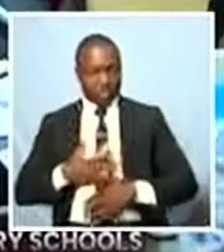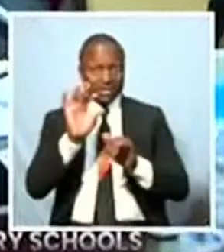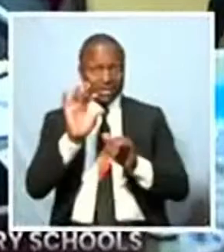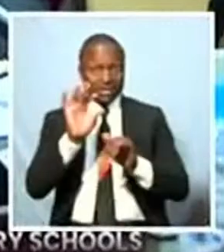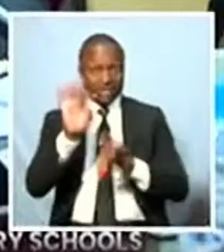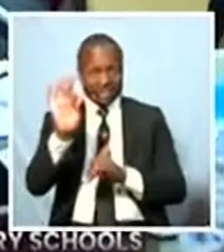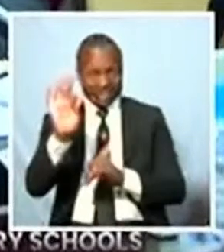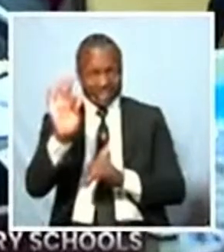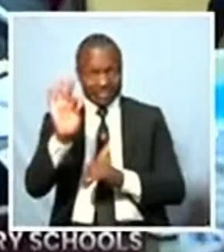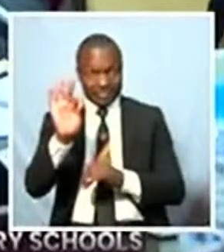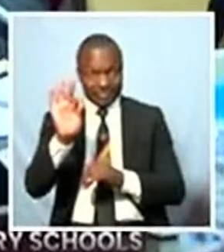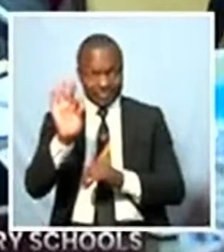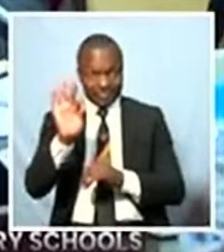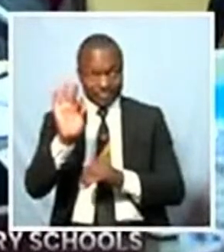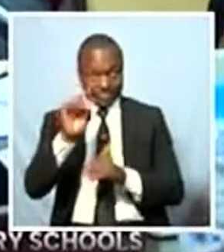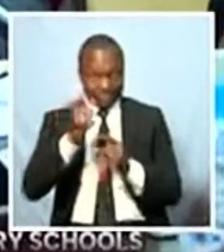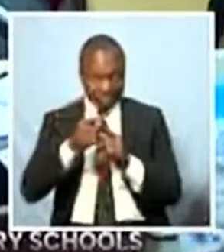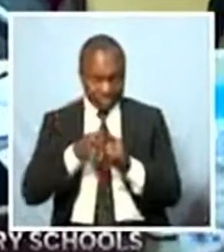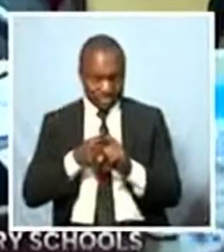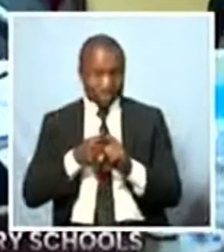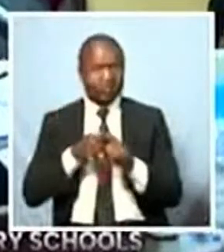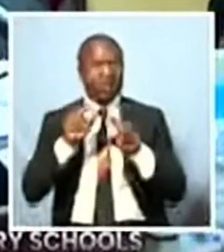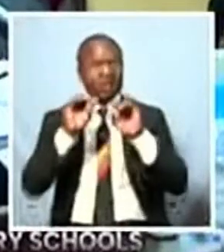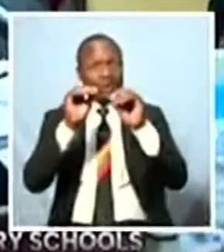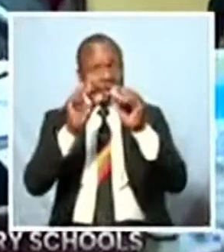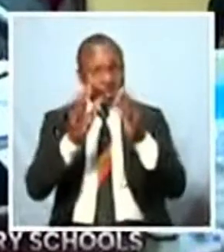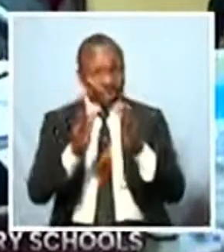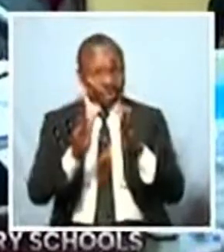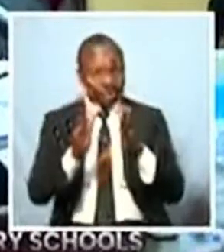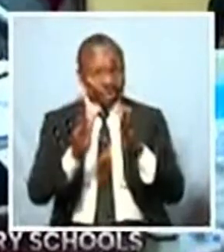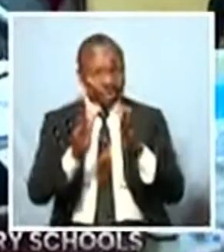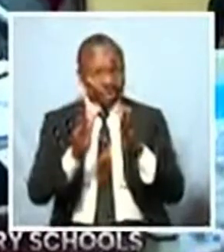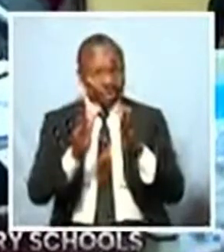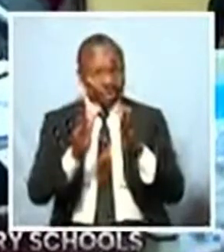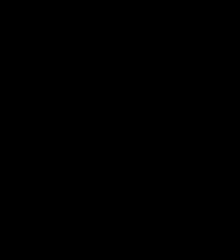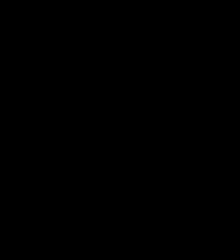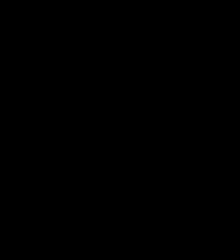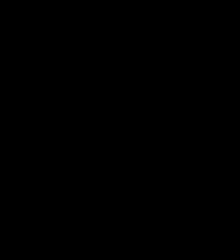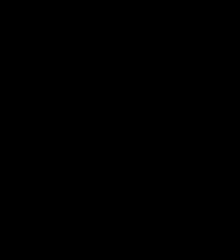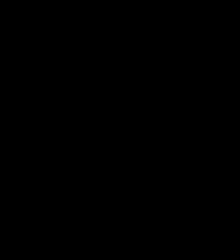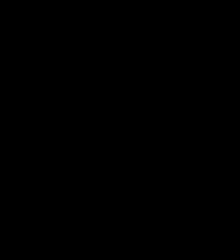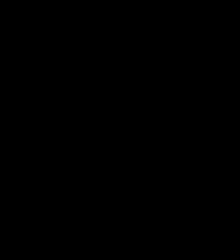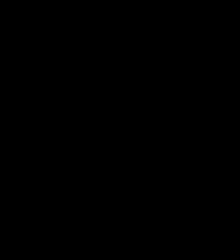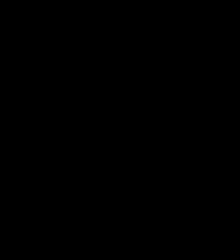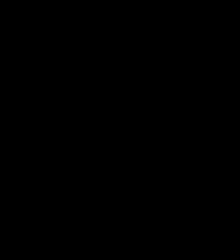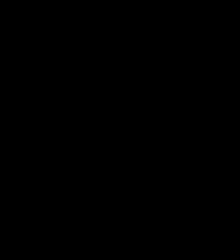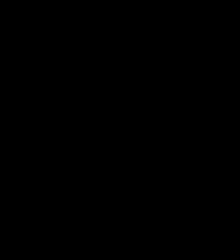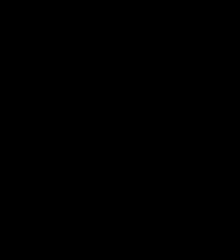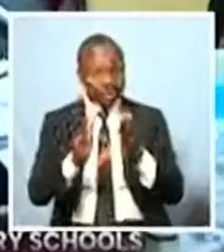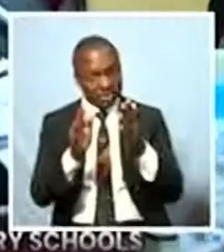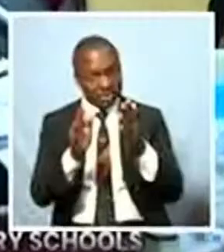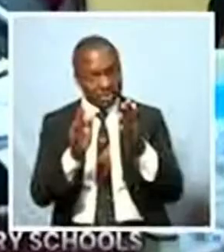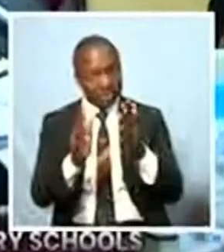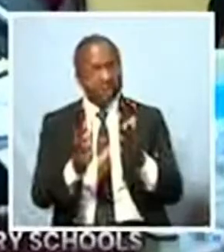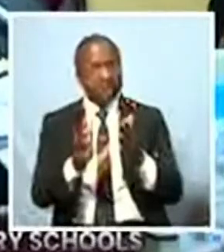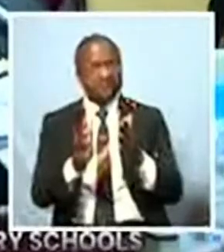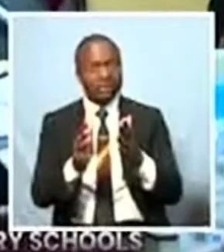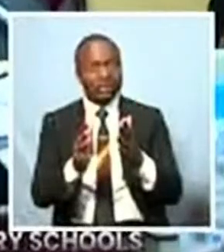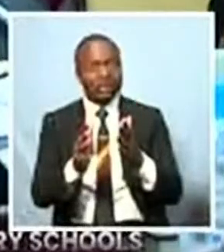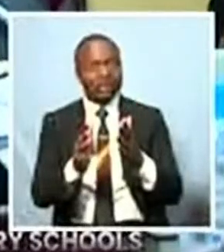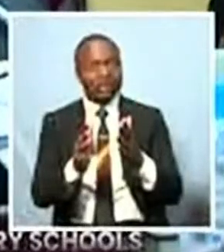months. So the teacher is trained in 9. The teacher that we sprang through